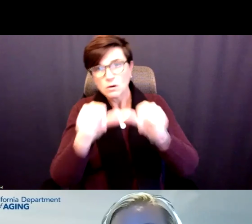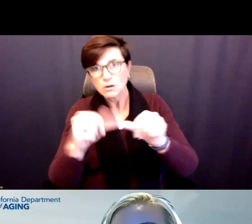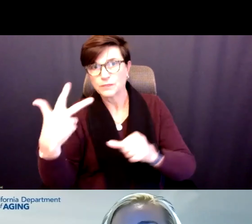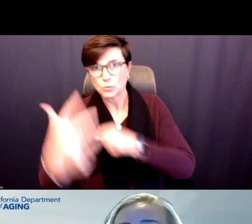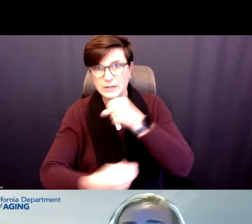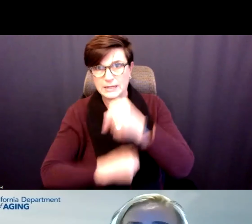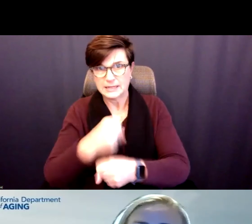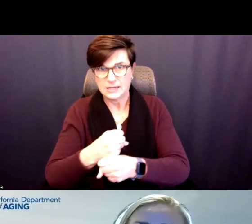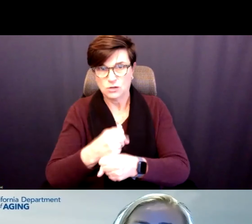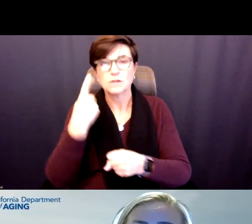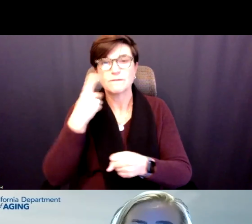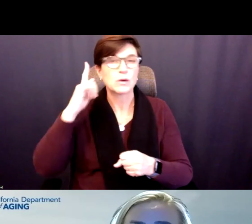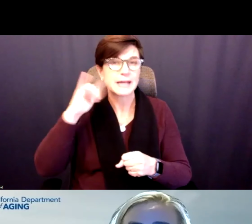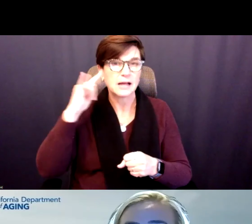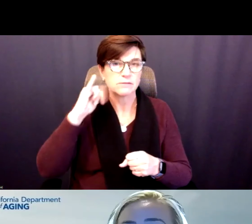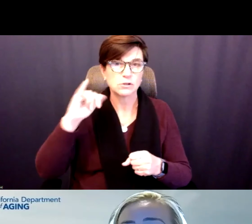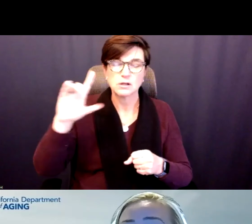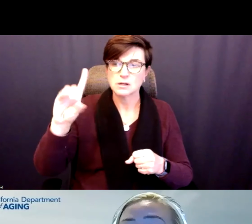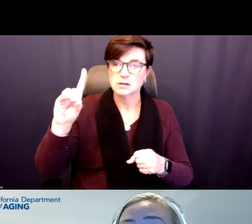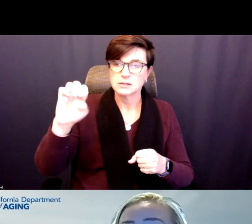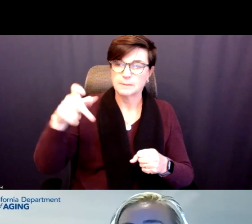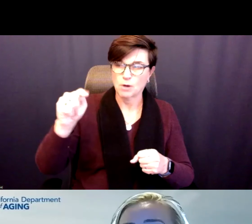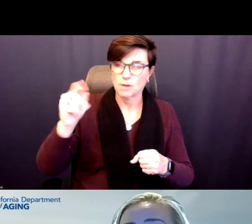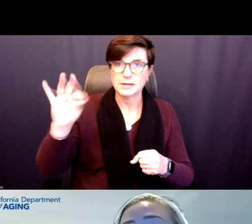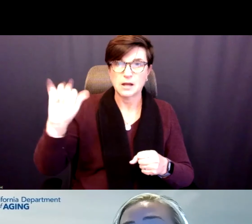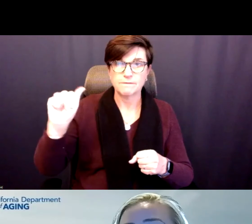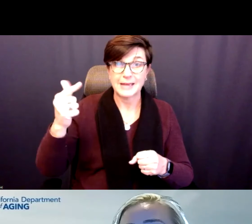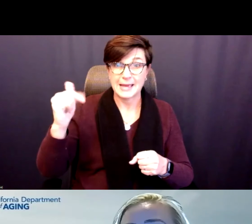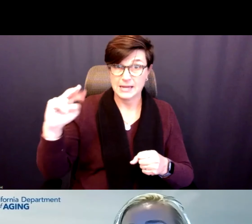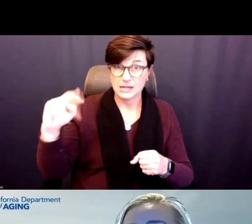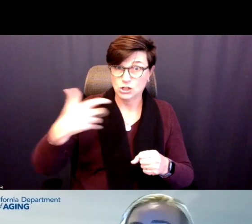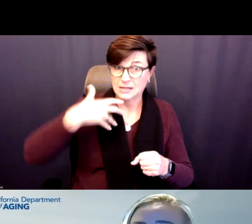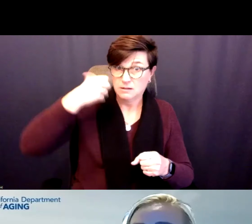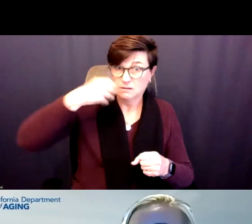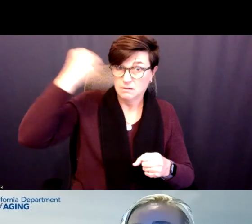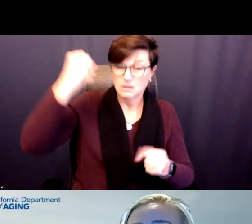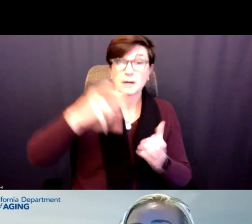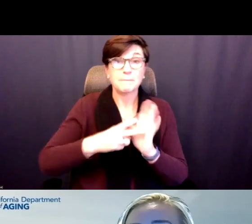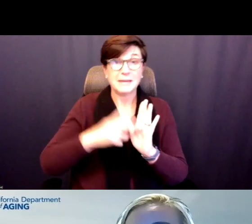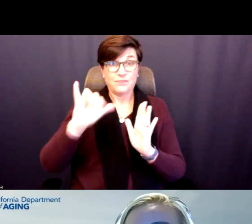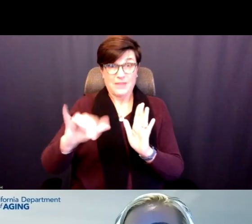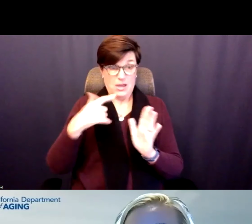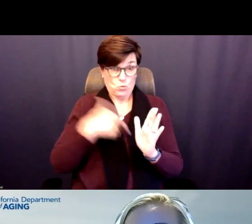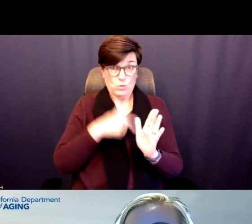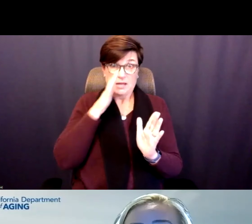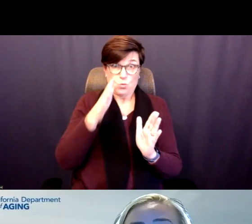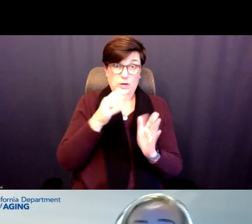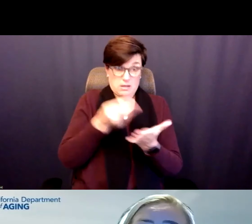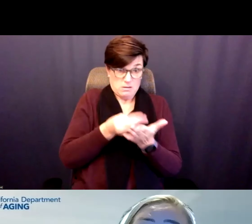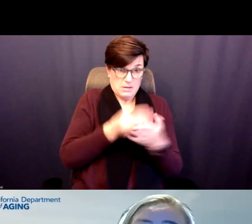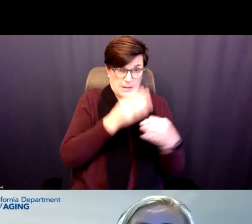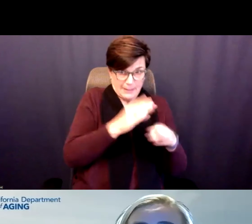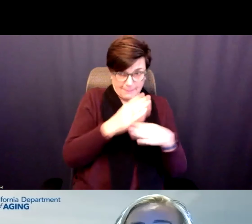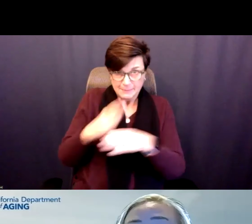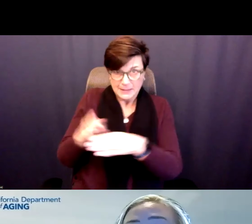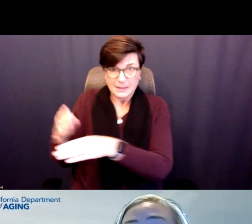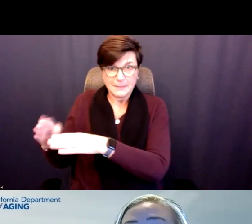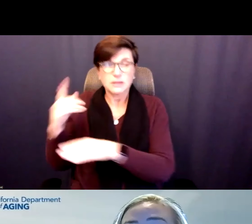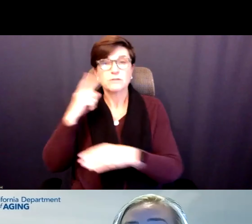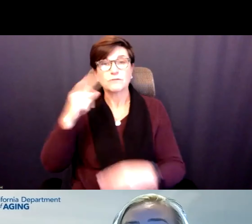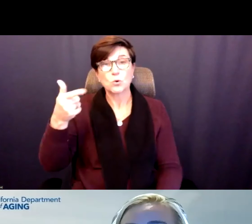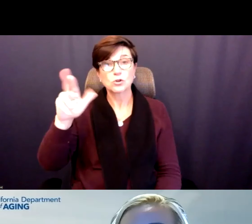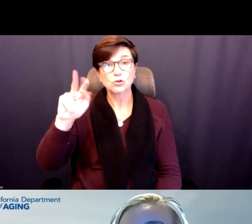Department of Aging. This is going to enable us to provide competitive grants to support local jurisdictions build out their